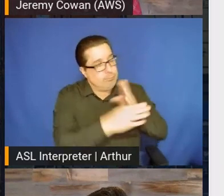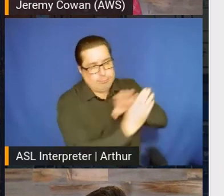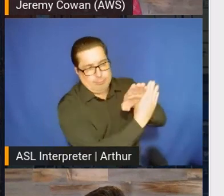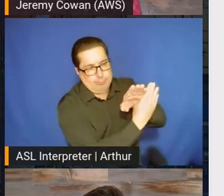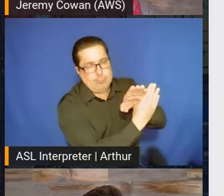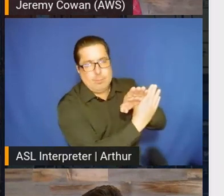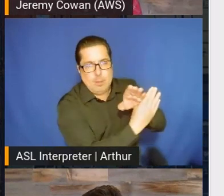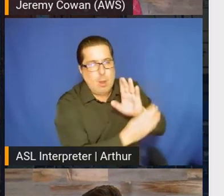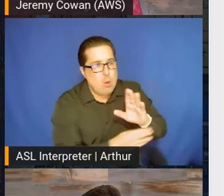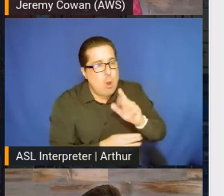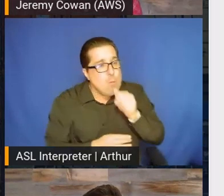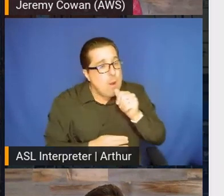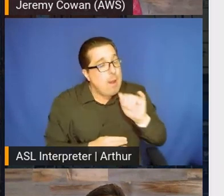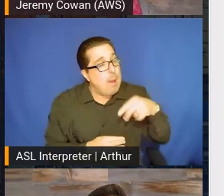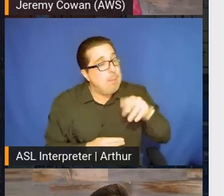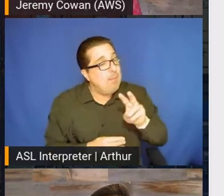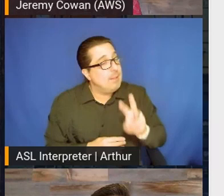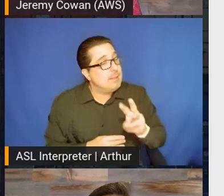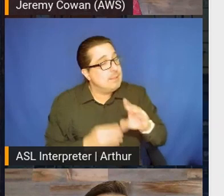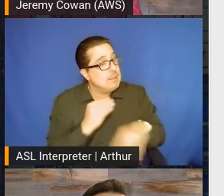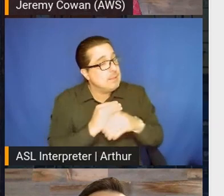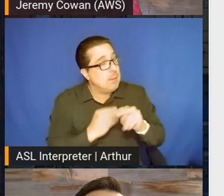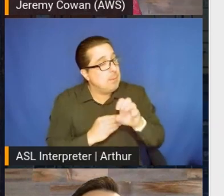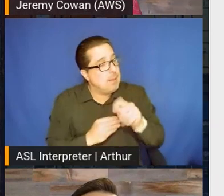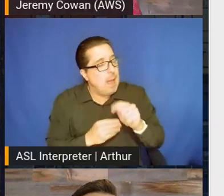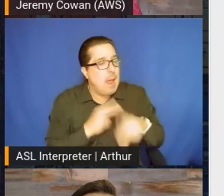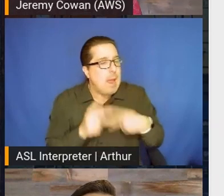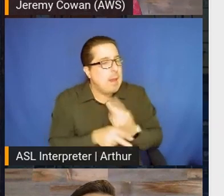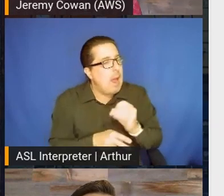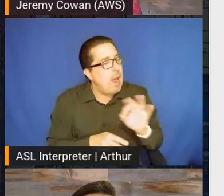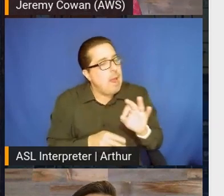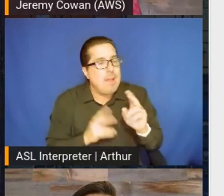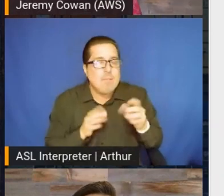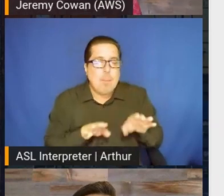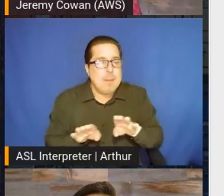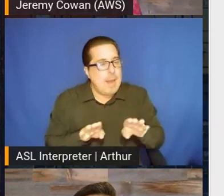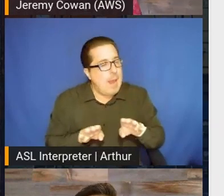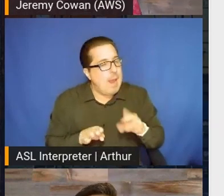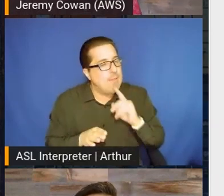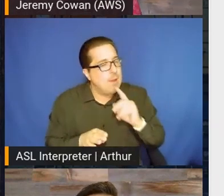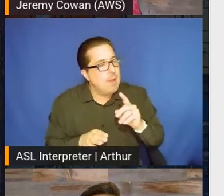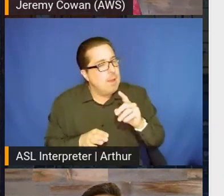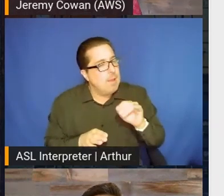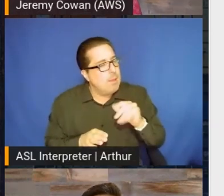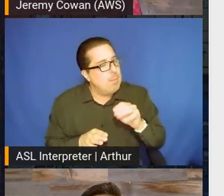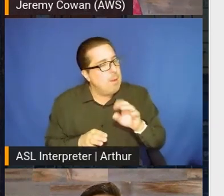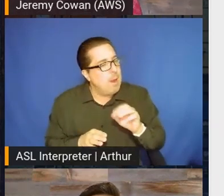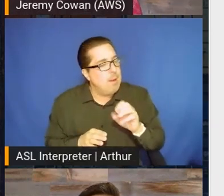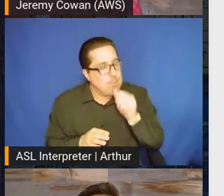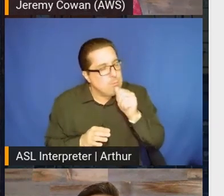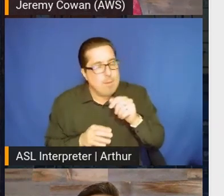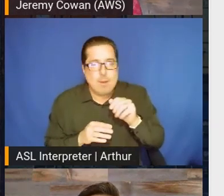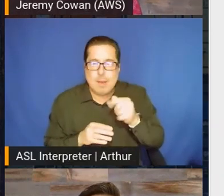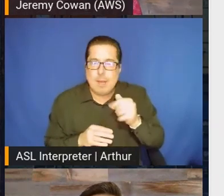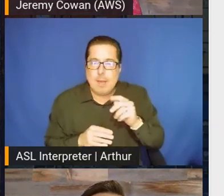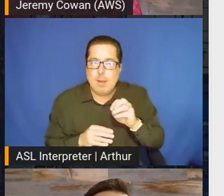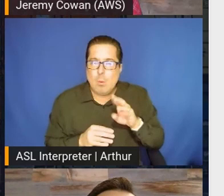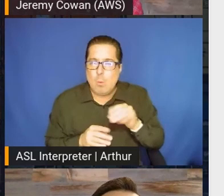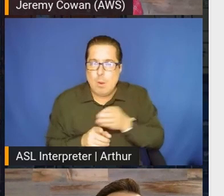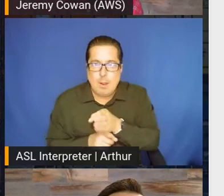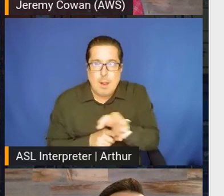private IPv6 subnets kind of behave the private way, because in an IPv6 world, there is nothing like a